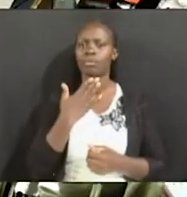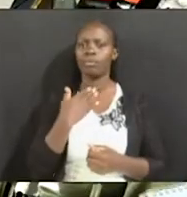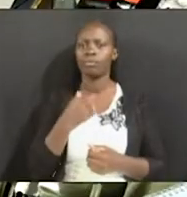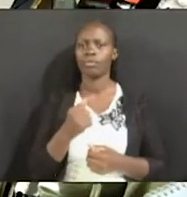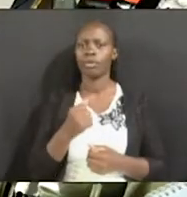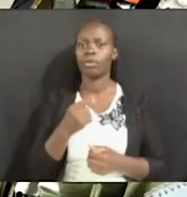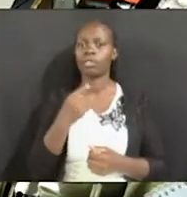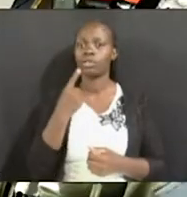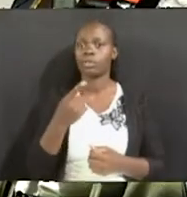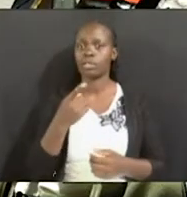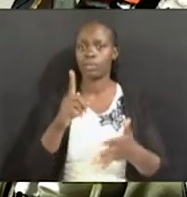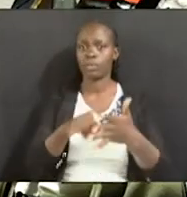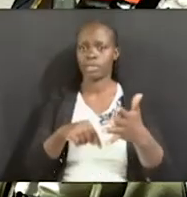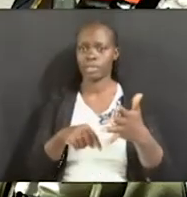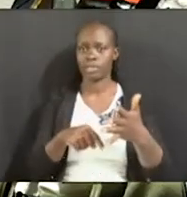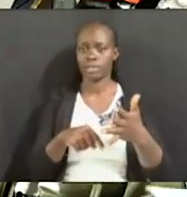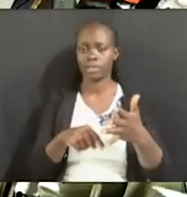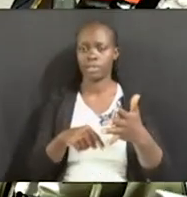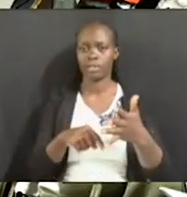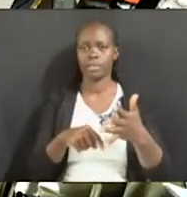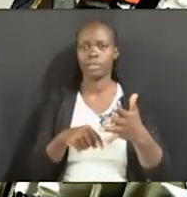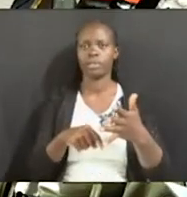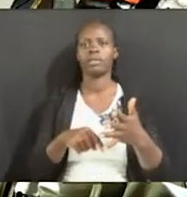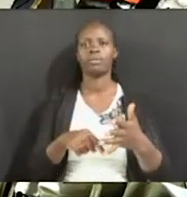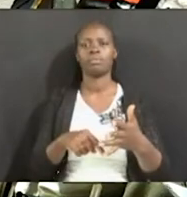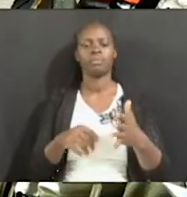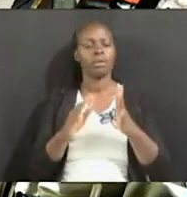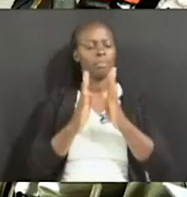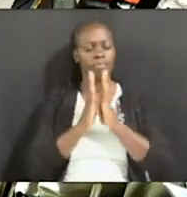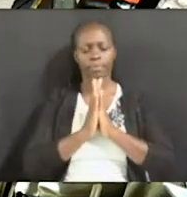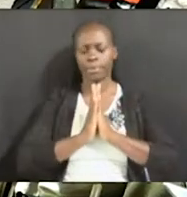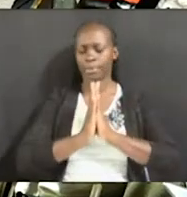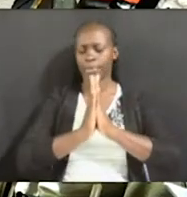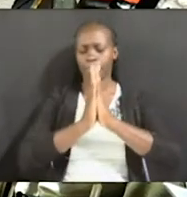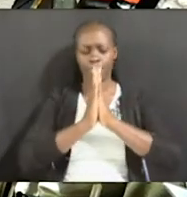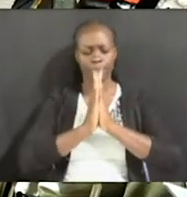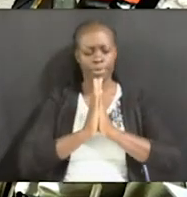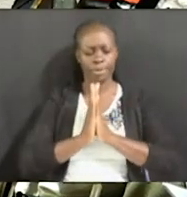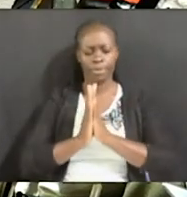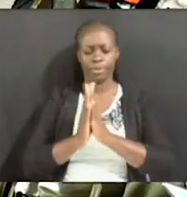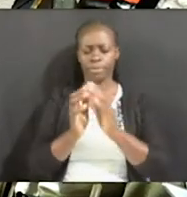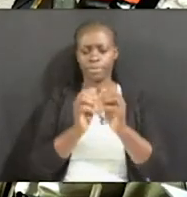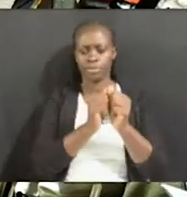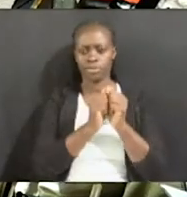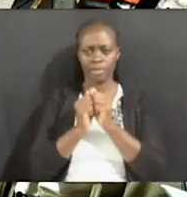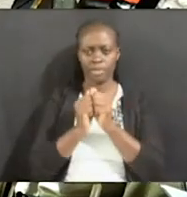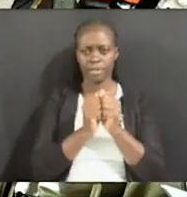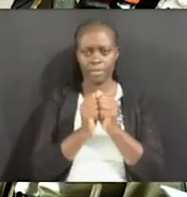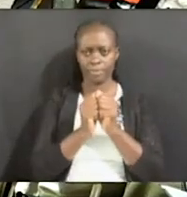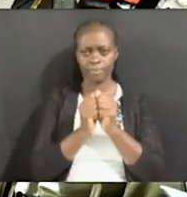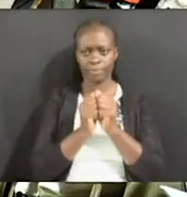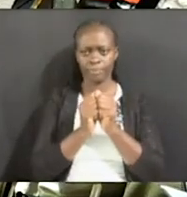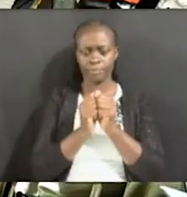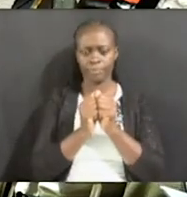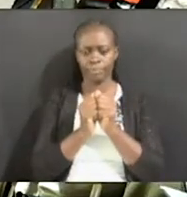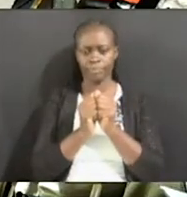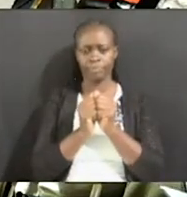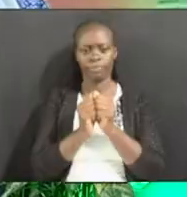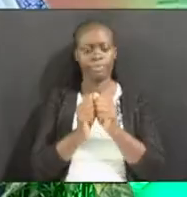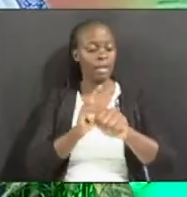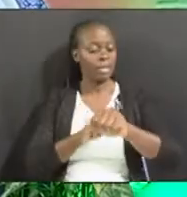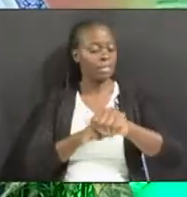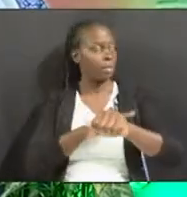by saying, I want to pray with you as Sidi and Shaddai are coming for a closing song. As they sing this